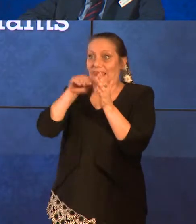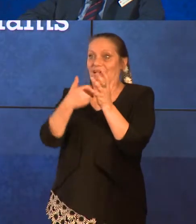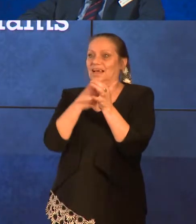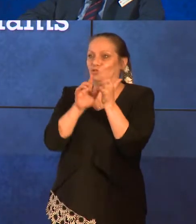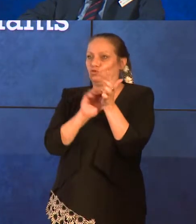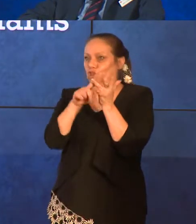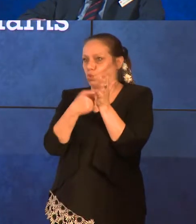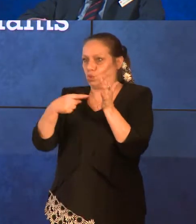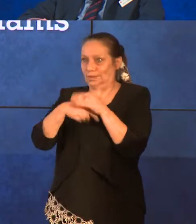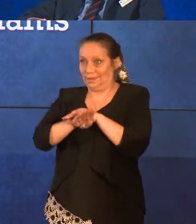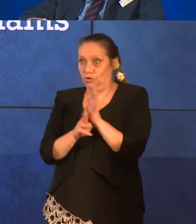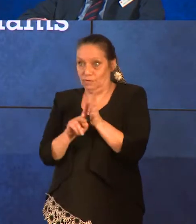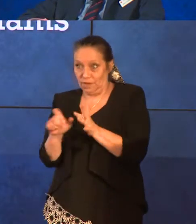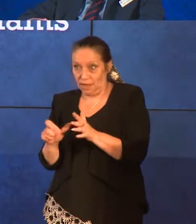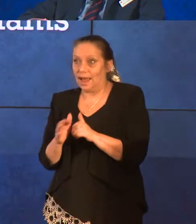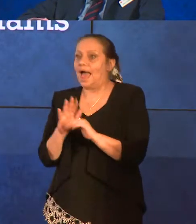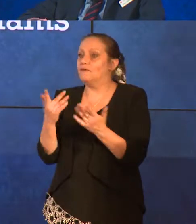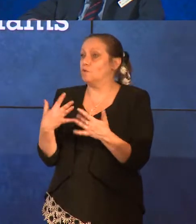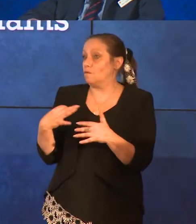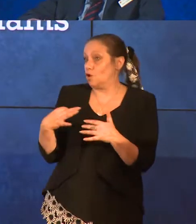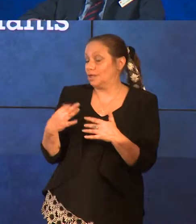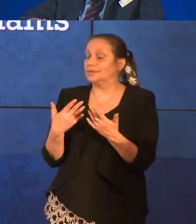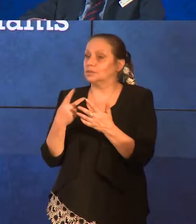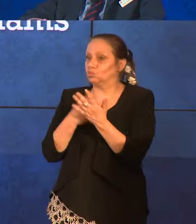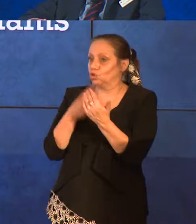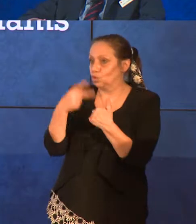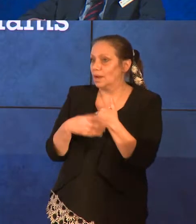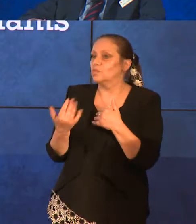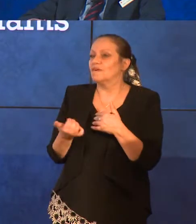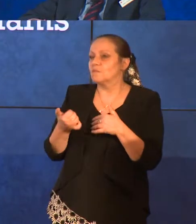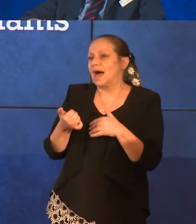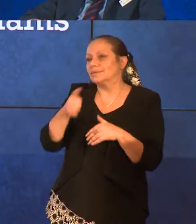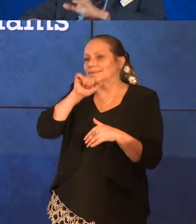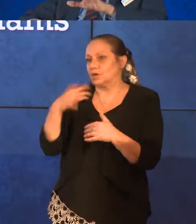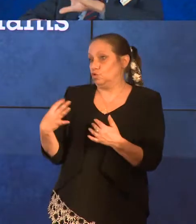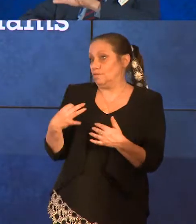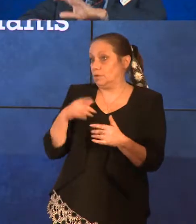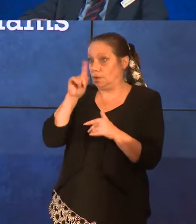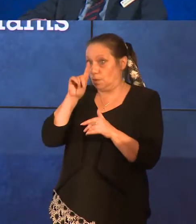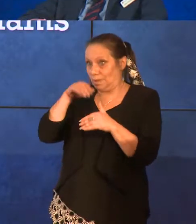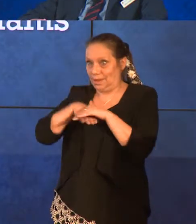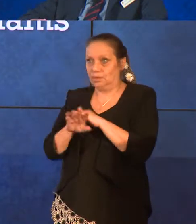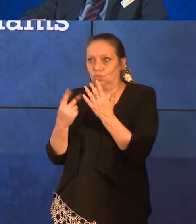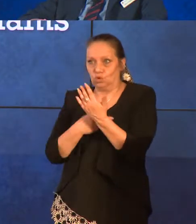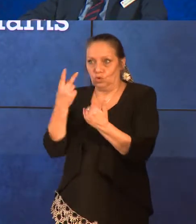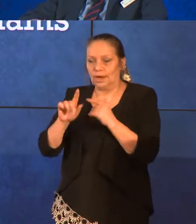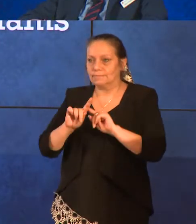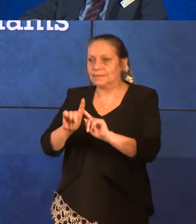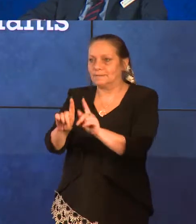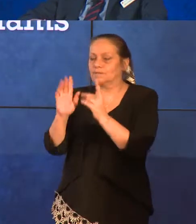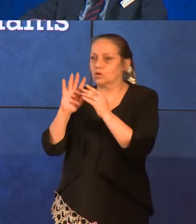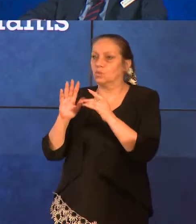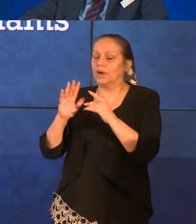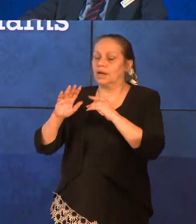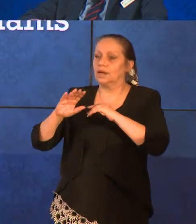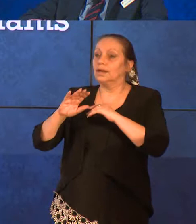host of 4 volunteer programs with upwards of 600 volunteers who in those various programs work to promote and protect